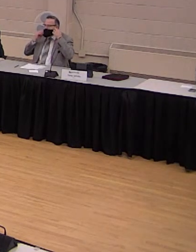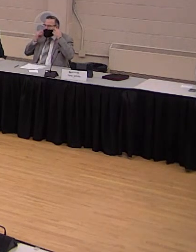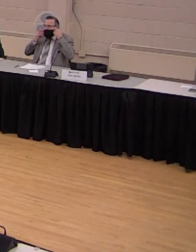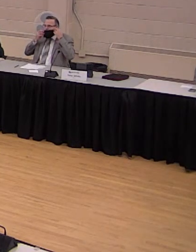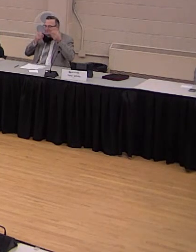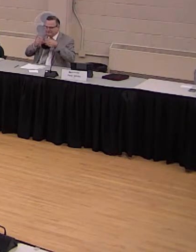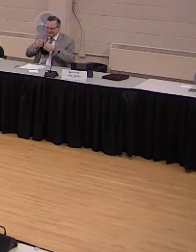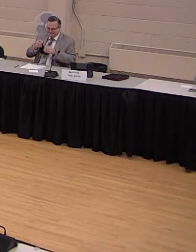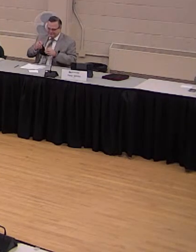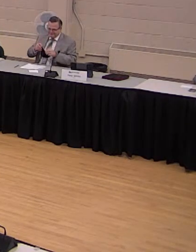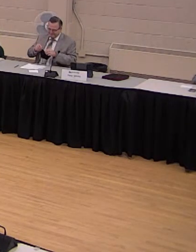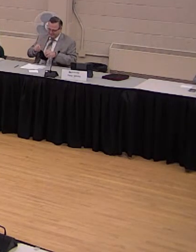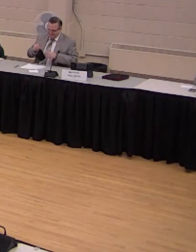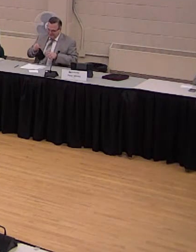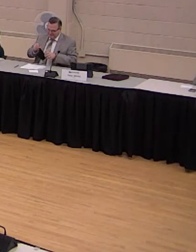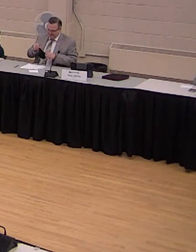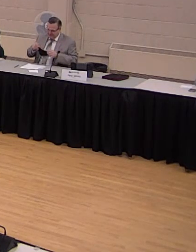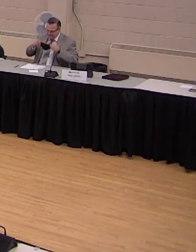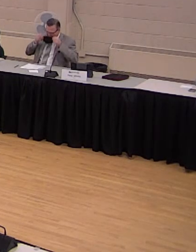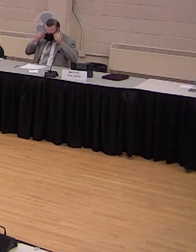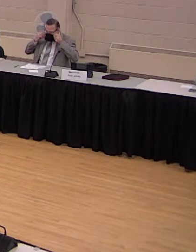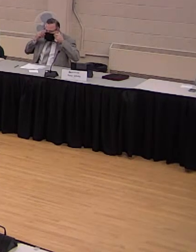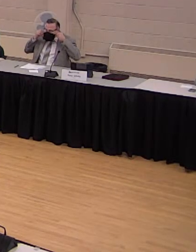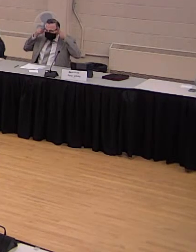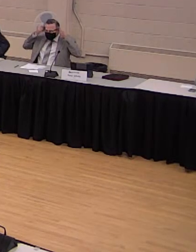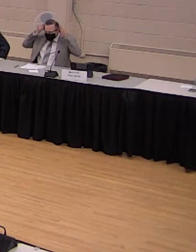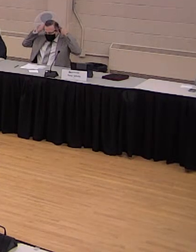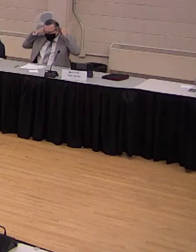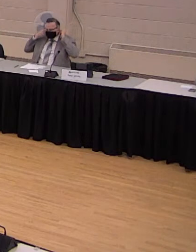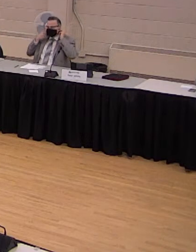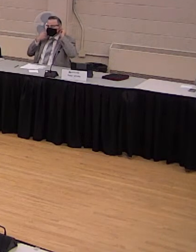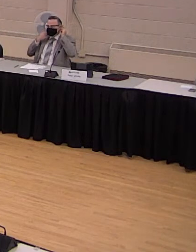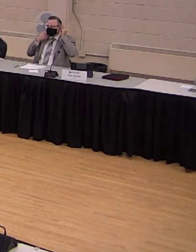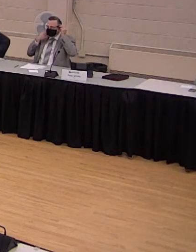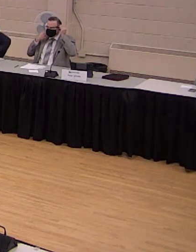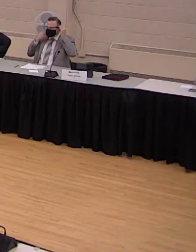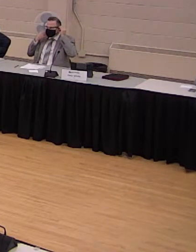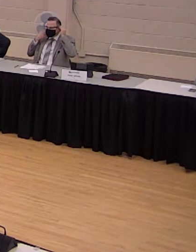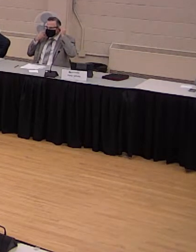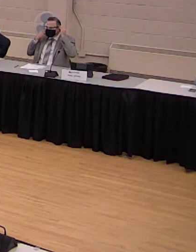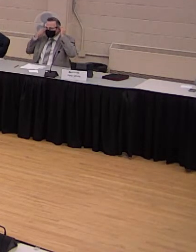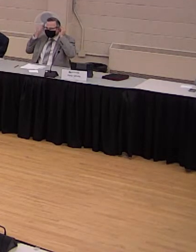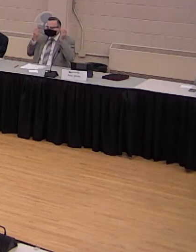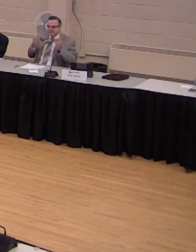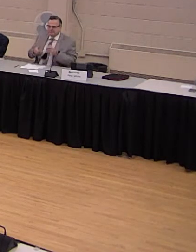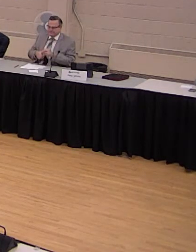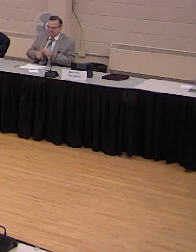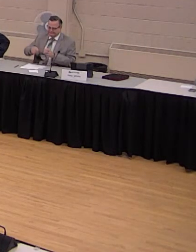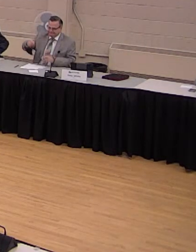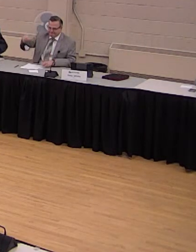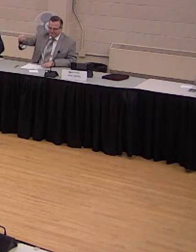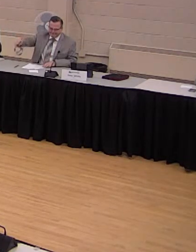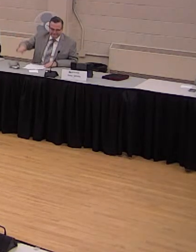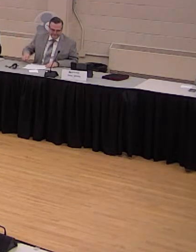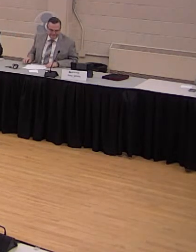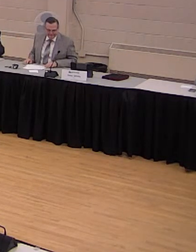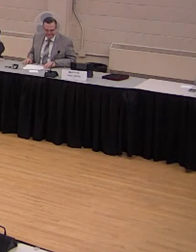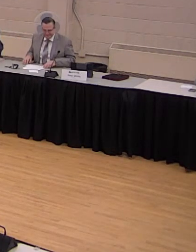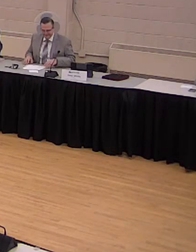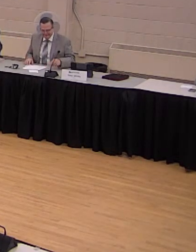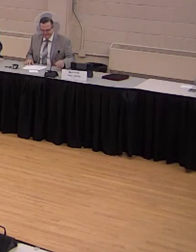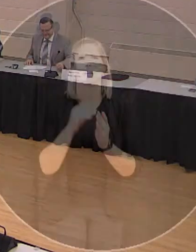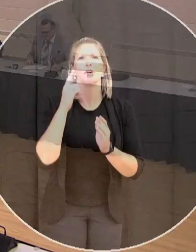Like to take the opportunity to welcome everybody here to our regular scheduled board meeting for the Newfoundland Labrador English School